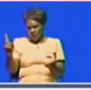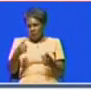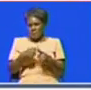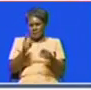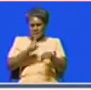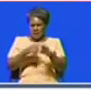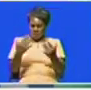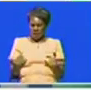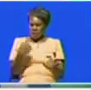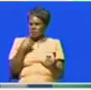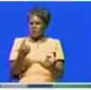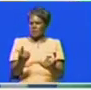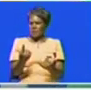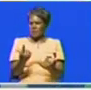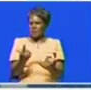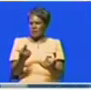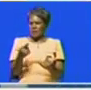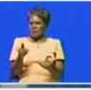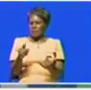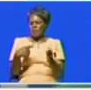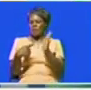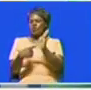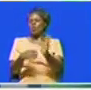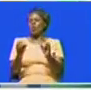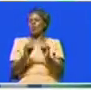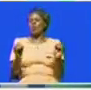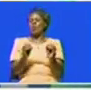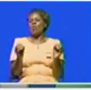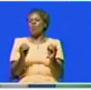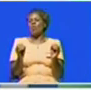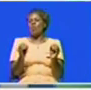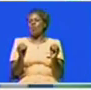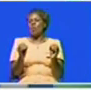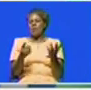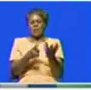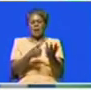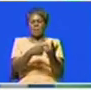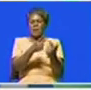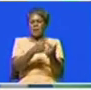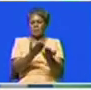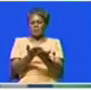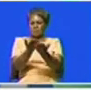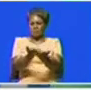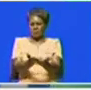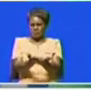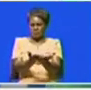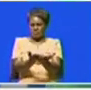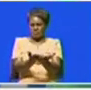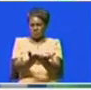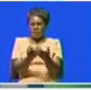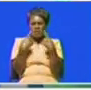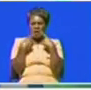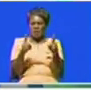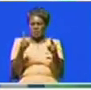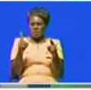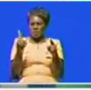at this point, what we are saying is they were also not able to show or did not argue that the numbers that were presented or that were announced